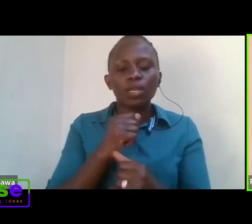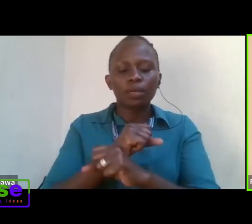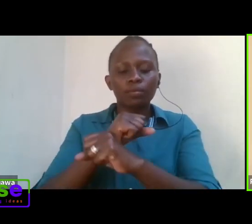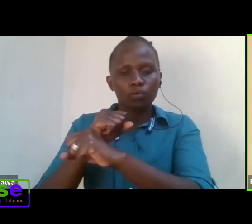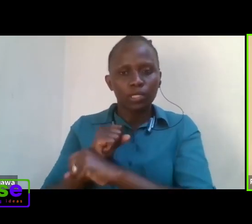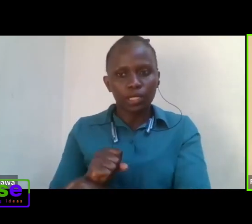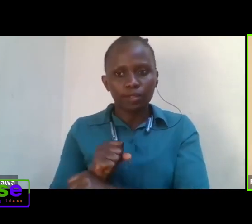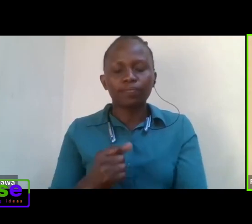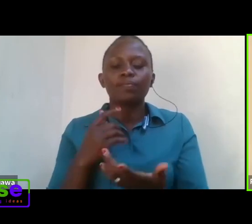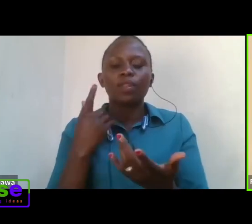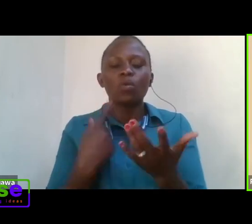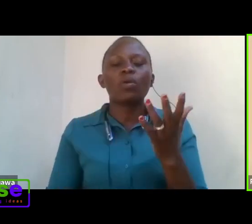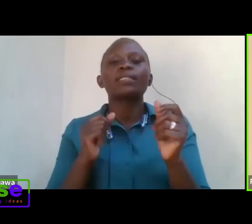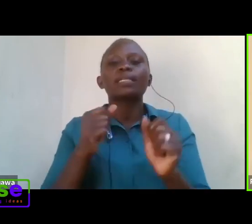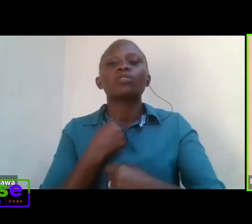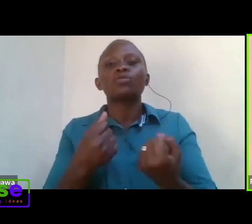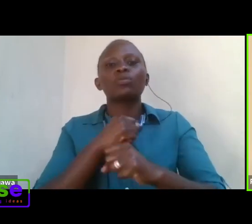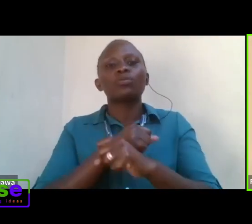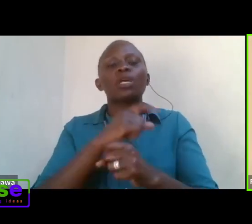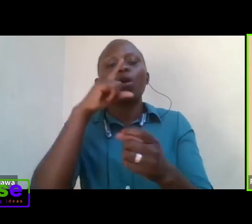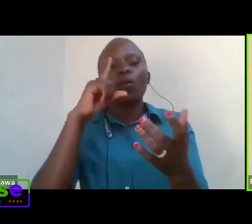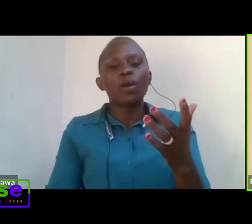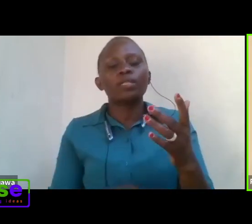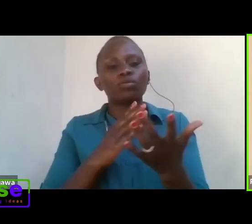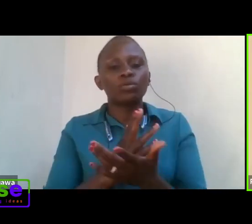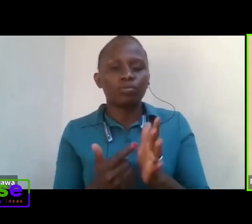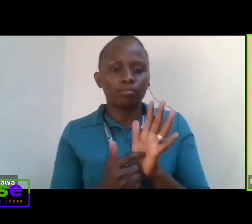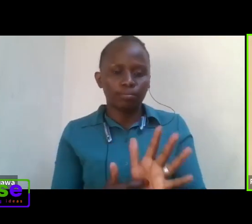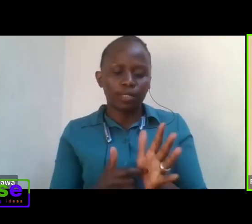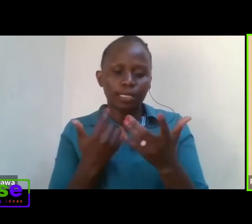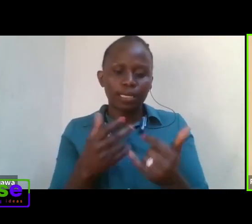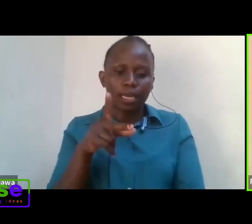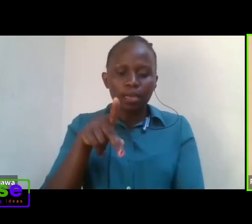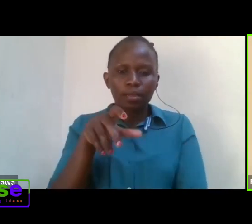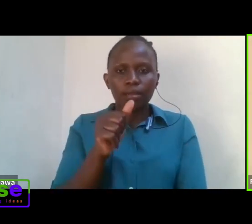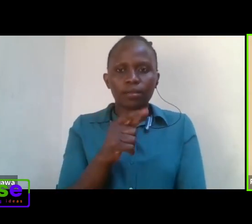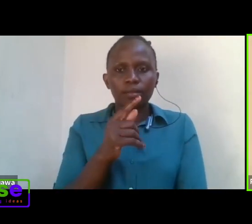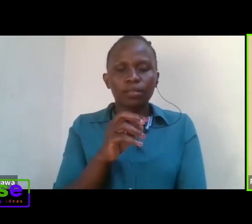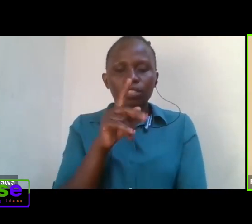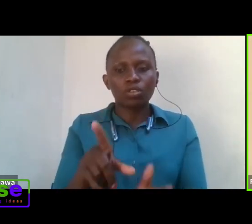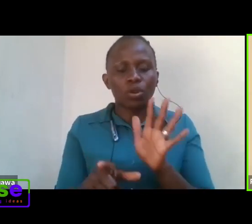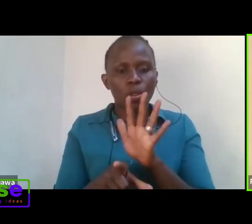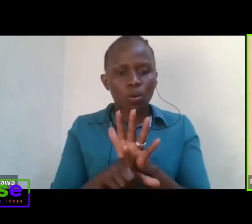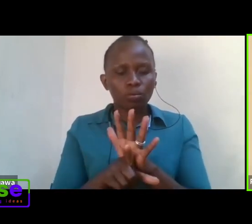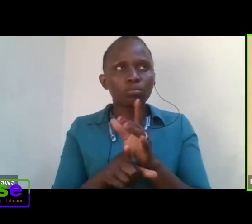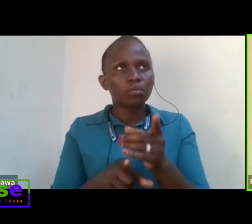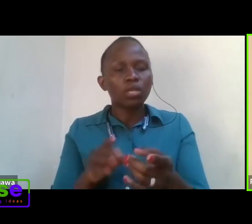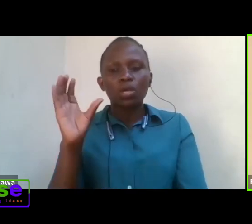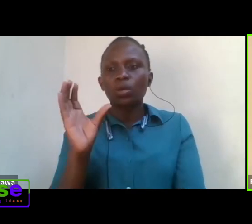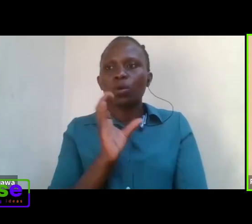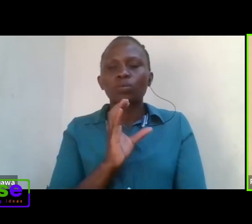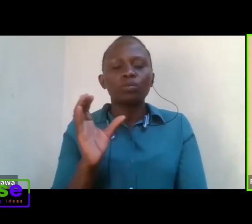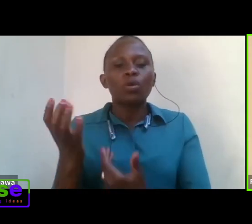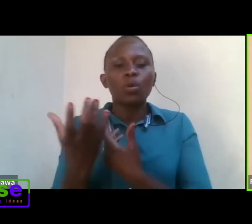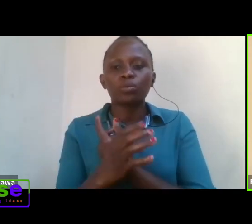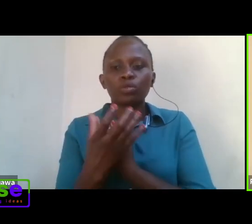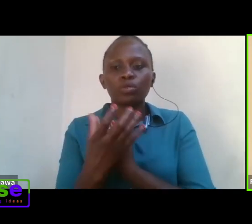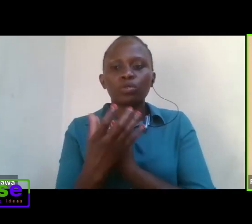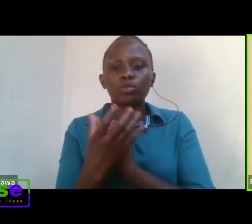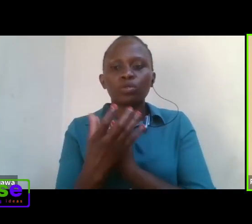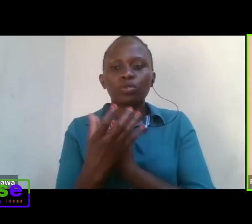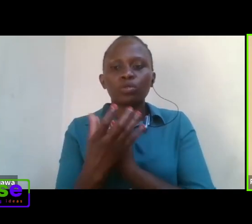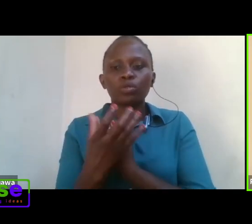protected, I think, is what you need to do. So basically, under patent laws, computer programs are never protected under